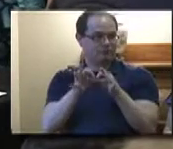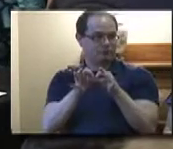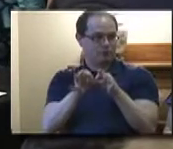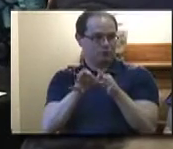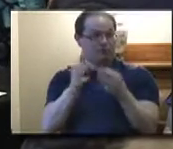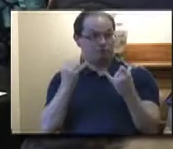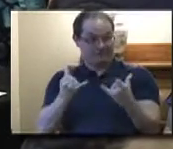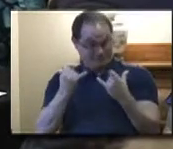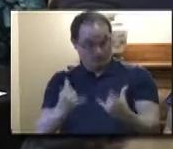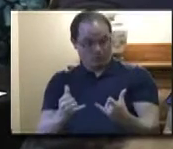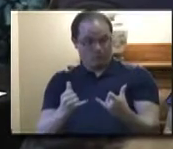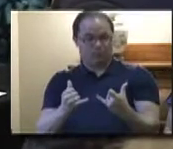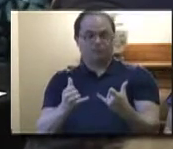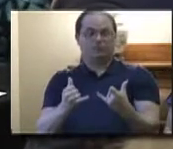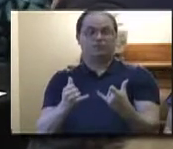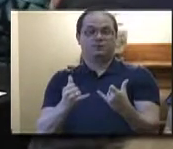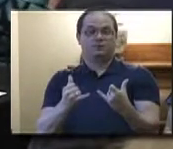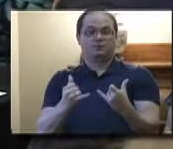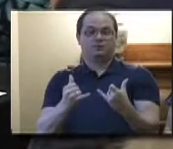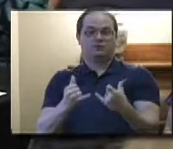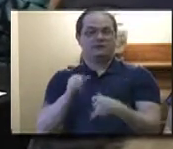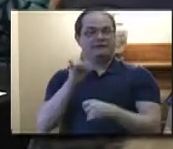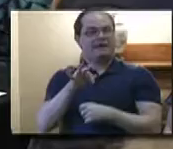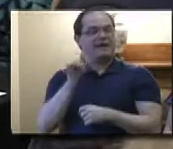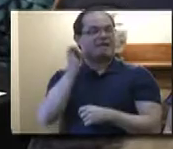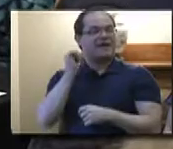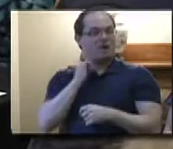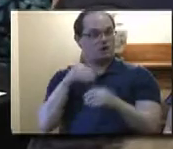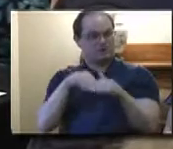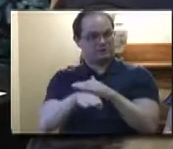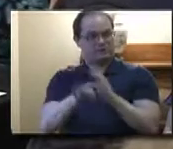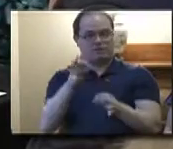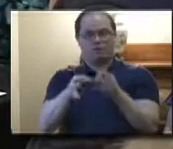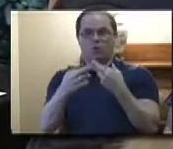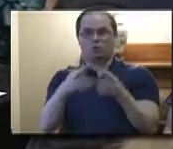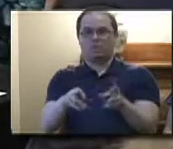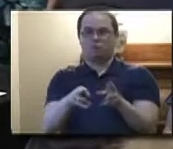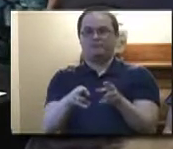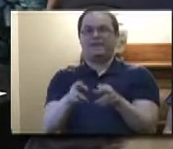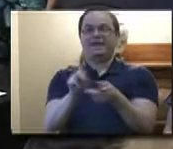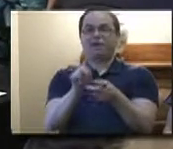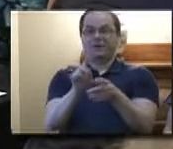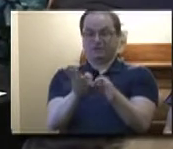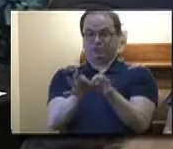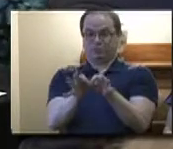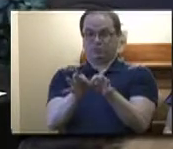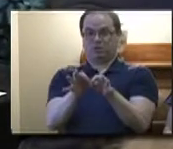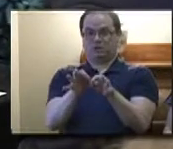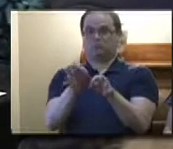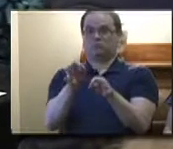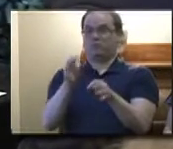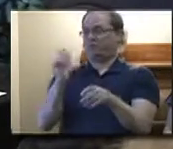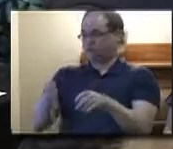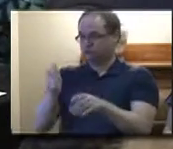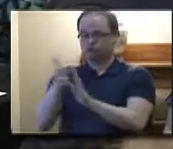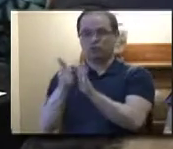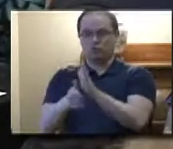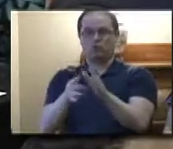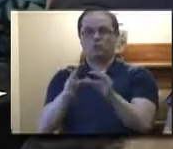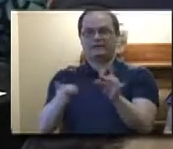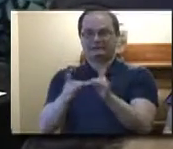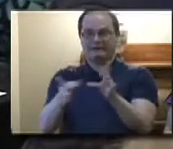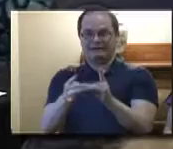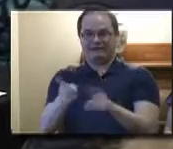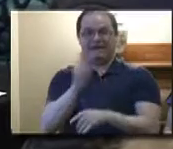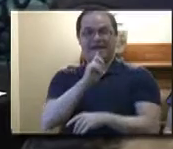my speech, my talk. So if Aaron was in that courtroom, he would translate what the judge said, or the lawyer. And then